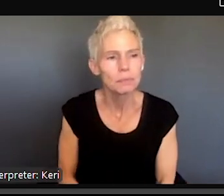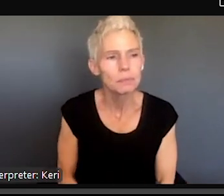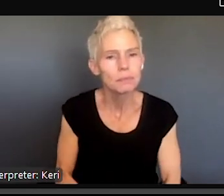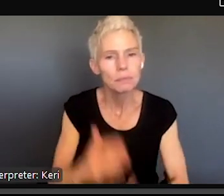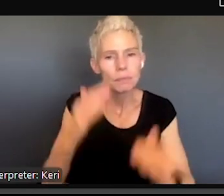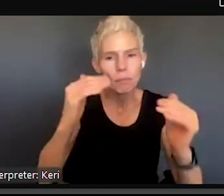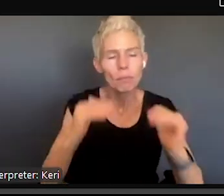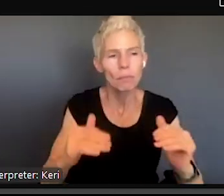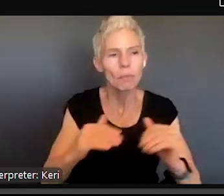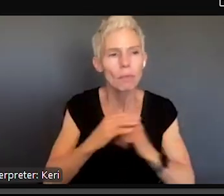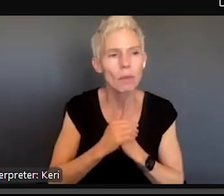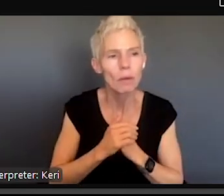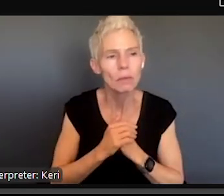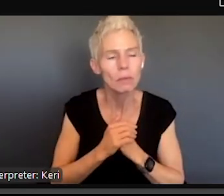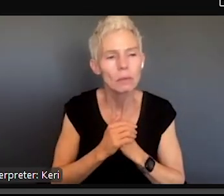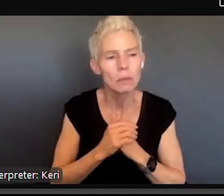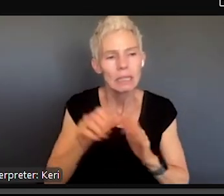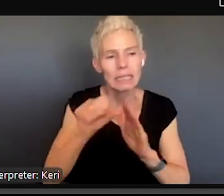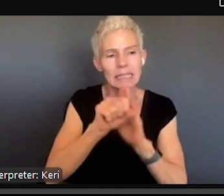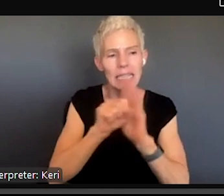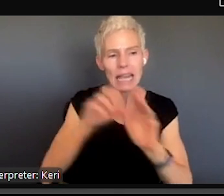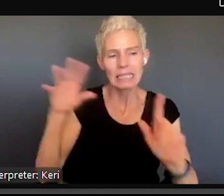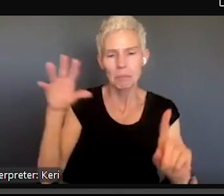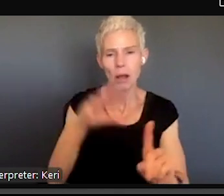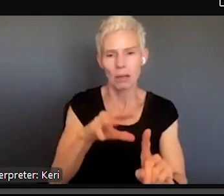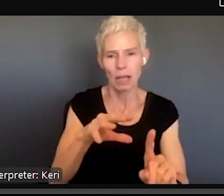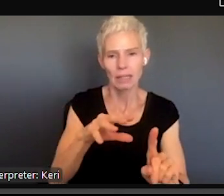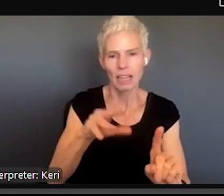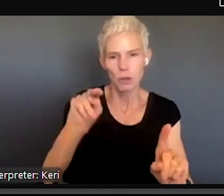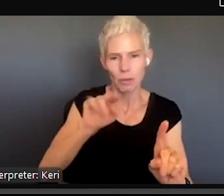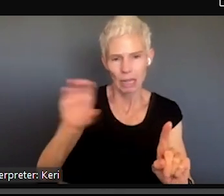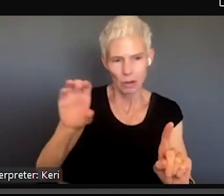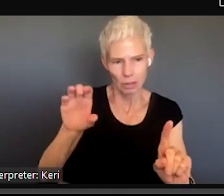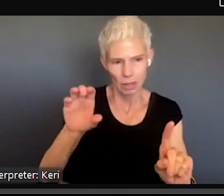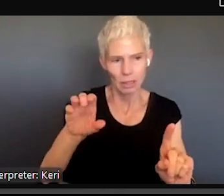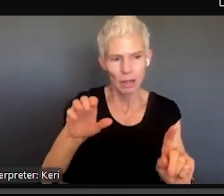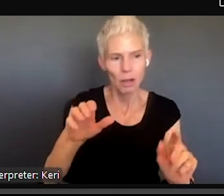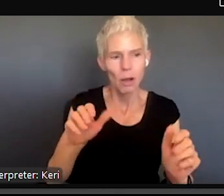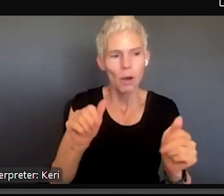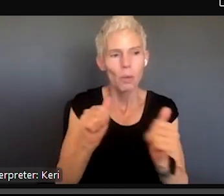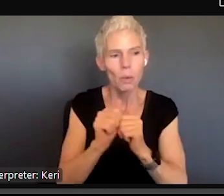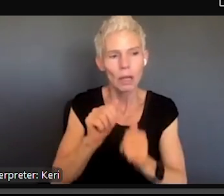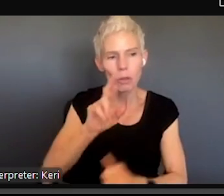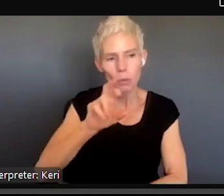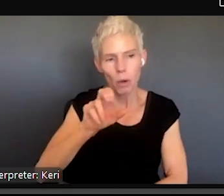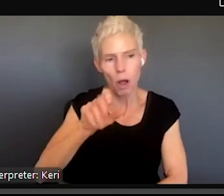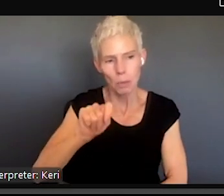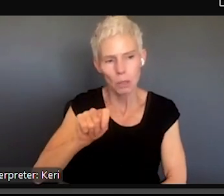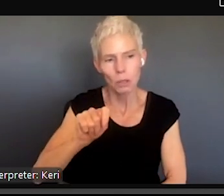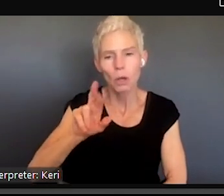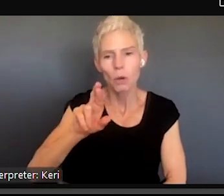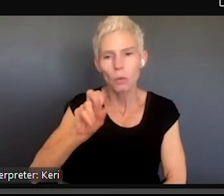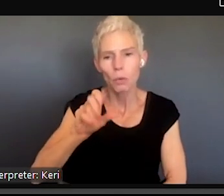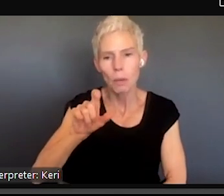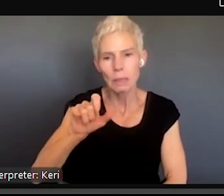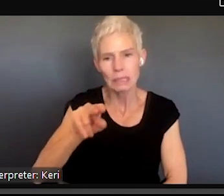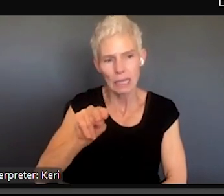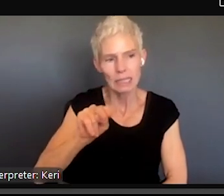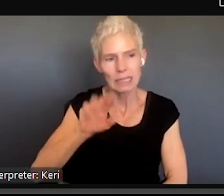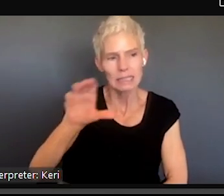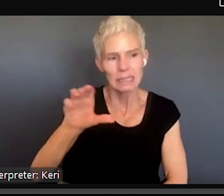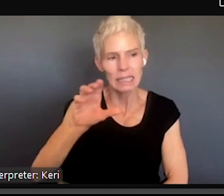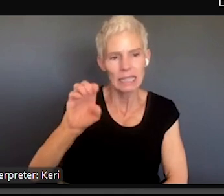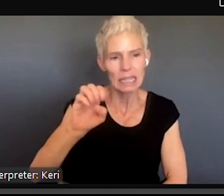Next up, we're going to do a state spotlight on North Carolina with Robert Robertson, CEO of